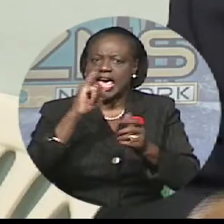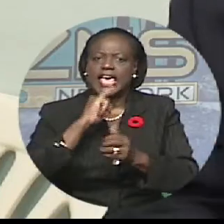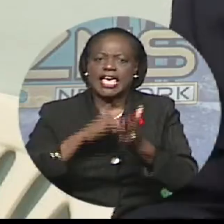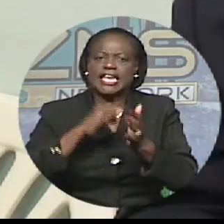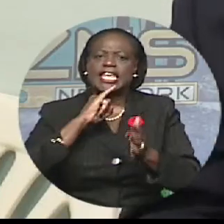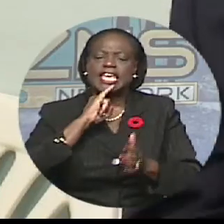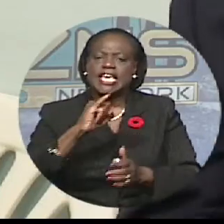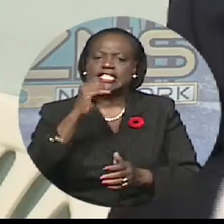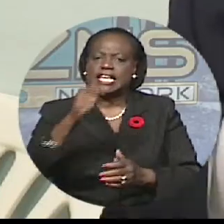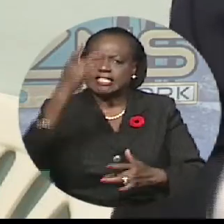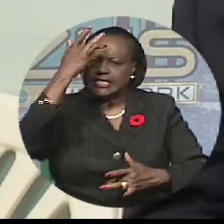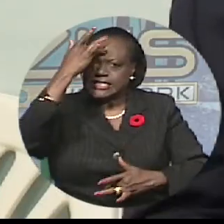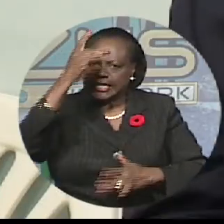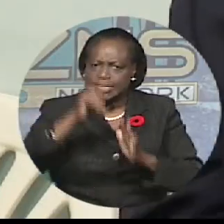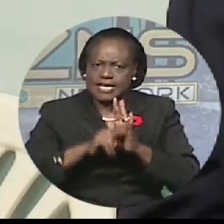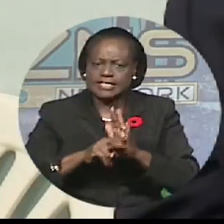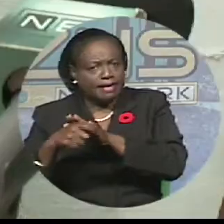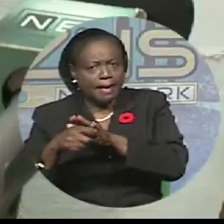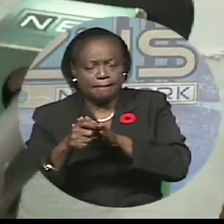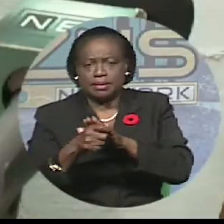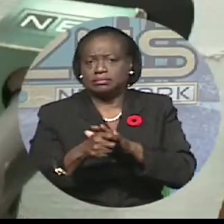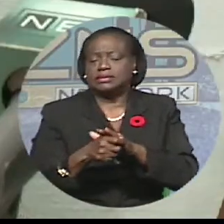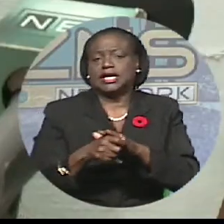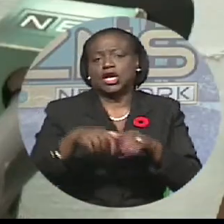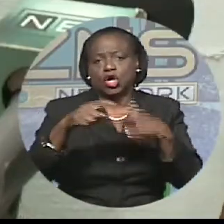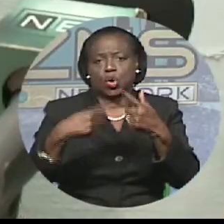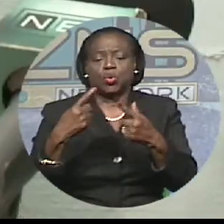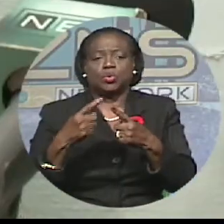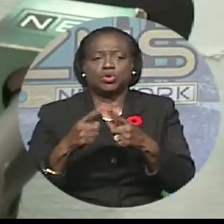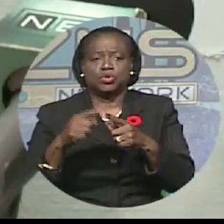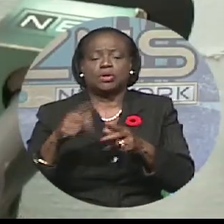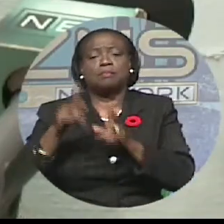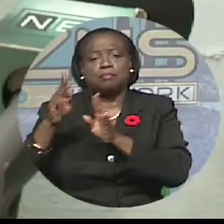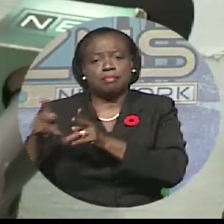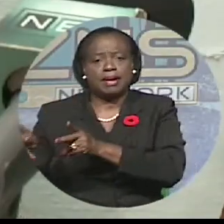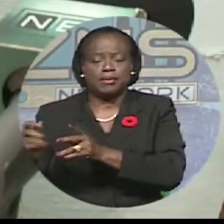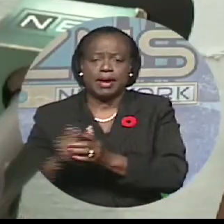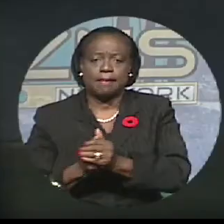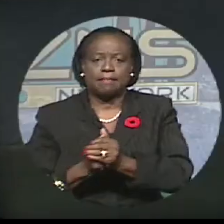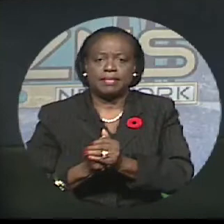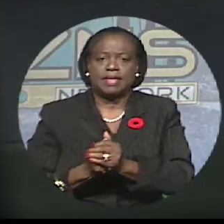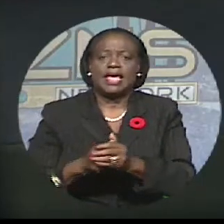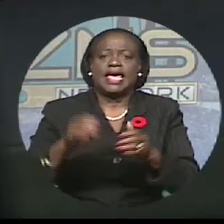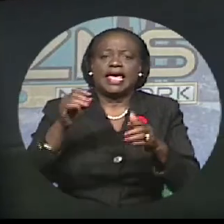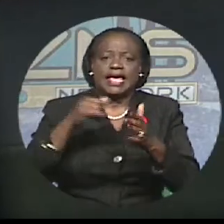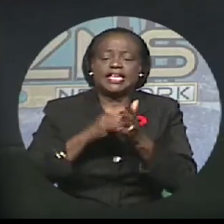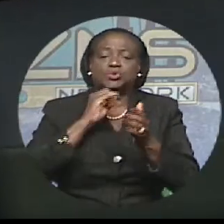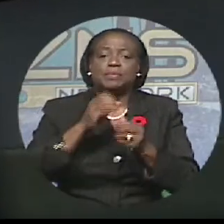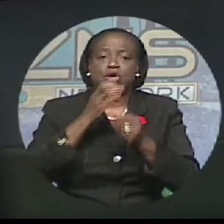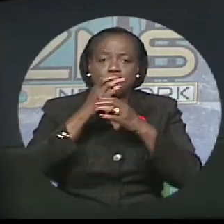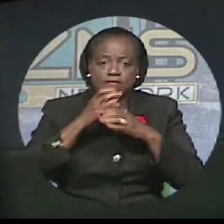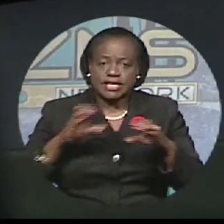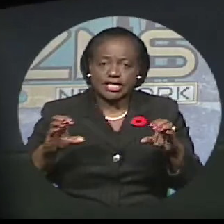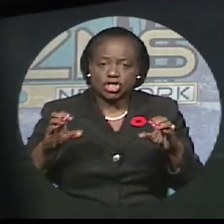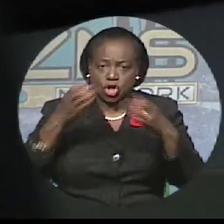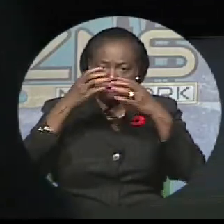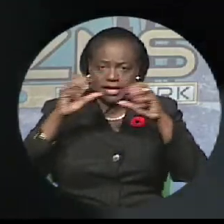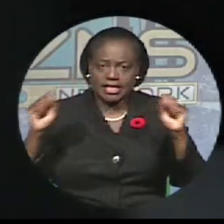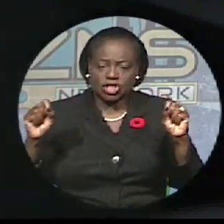a disease, and it has to be treated. The program, which will be strictly confidential, will be headed by former cocaine